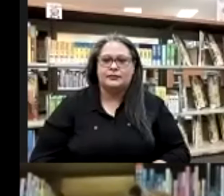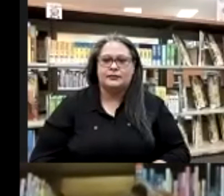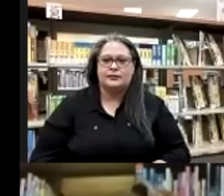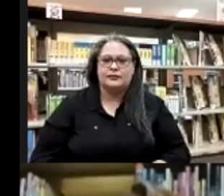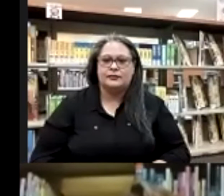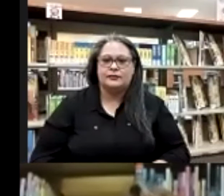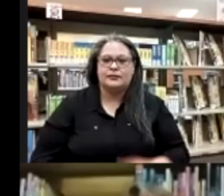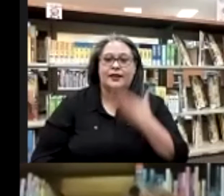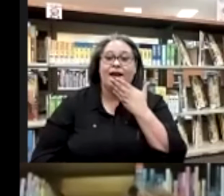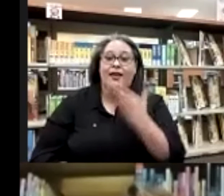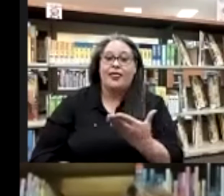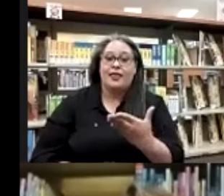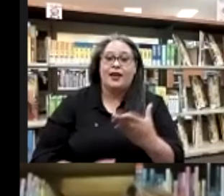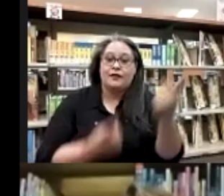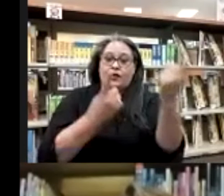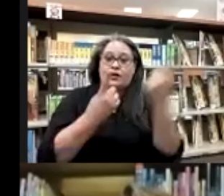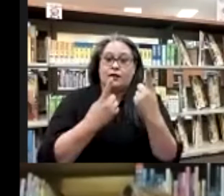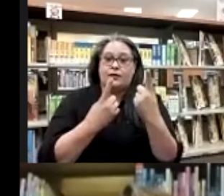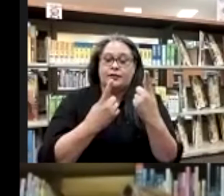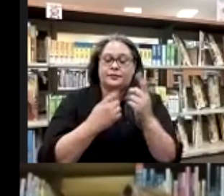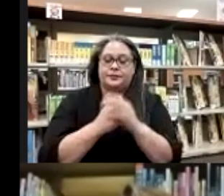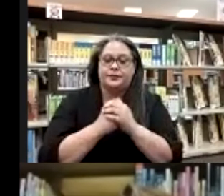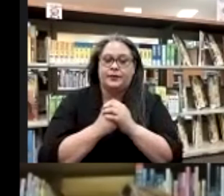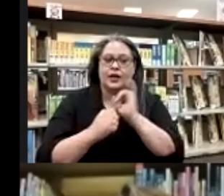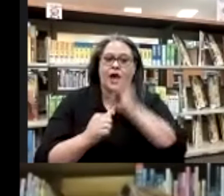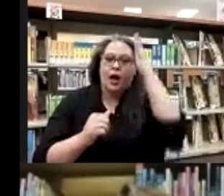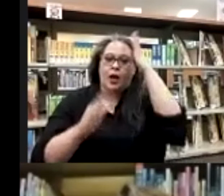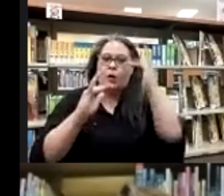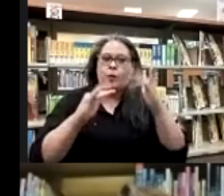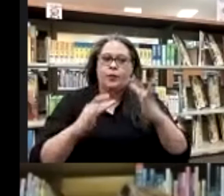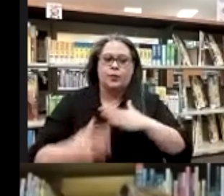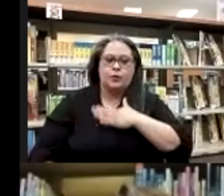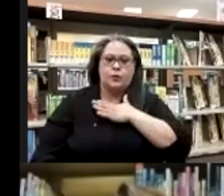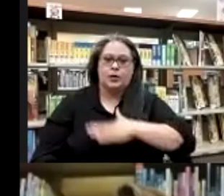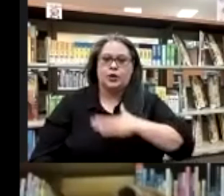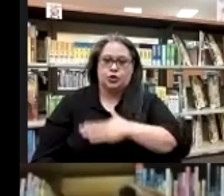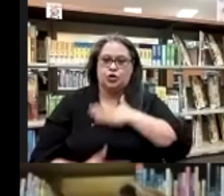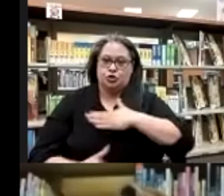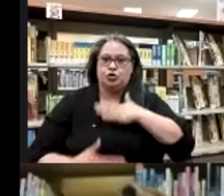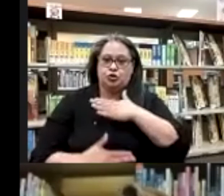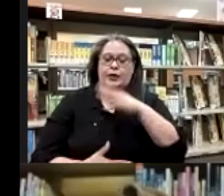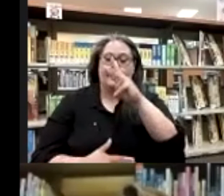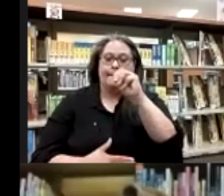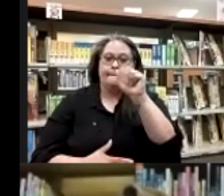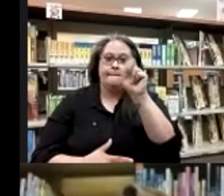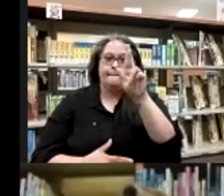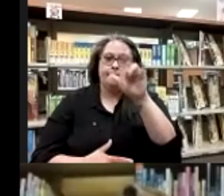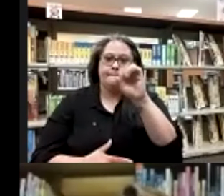Thank you for joining today's reading. I hope you enjoyed Marisol McDonald Doesn't Match.